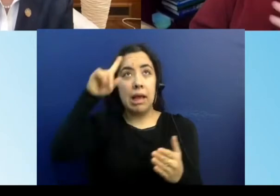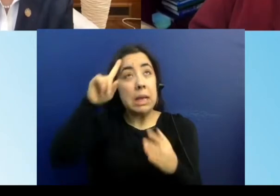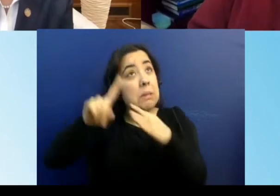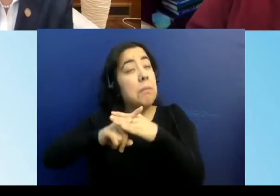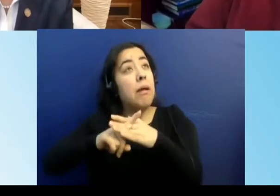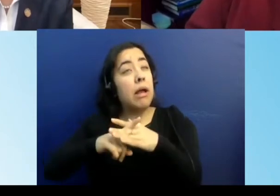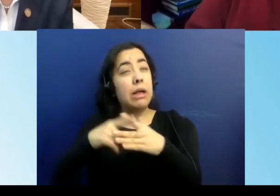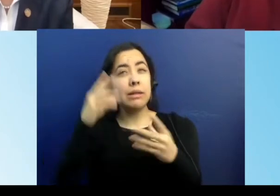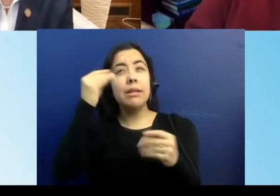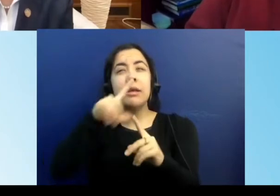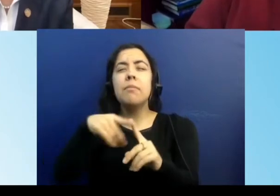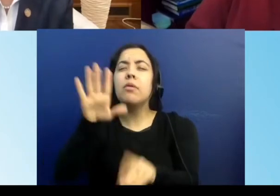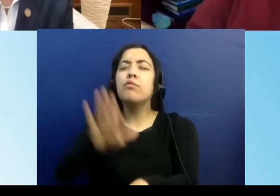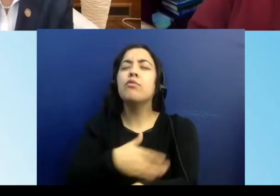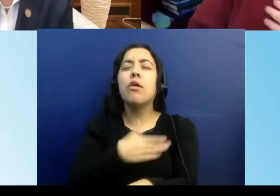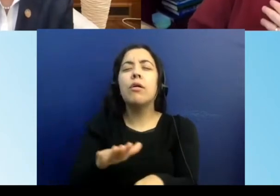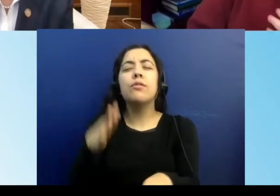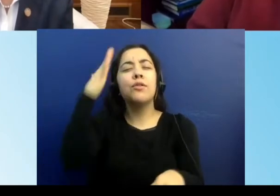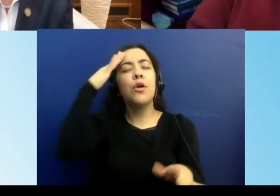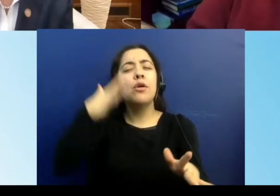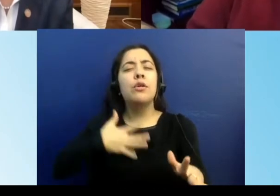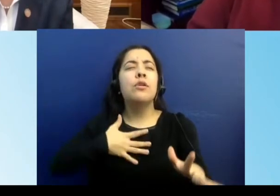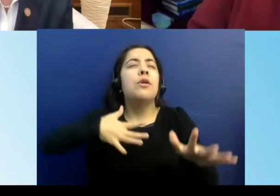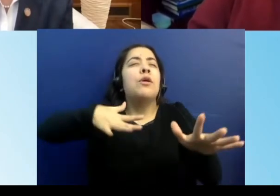songs that are soothing in some way, you know,